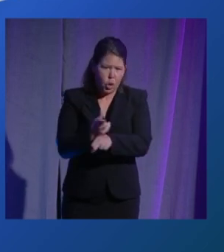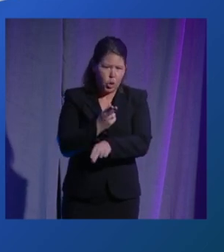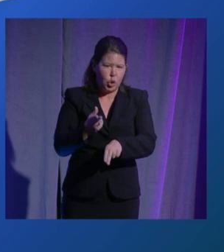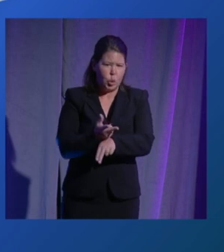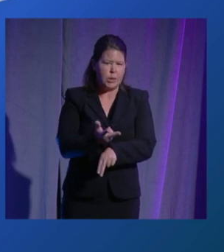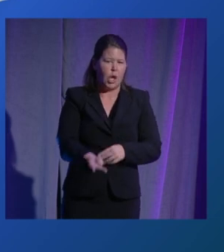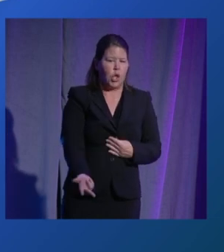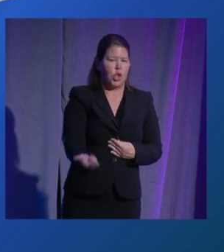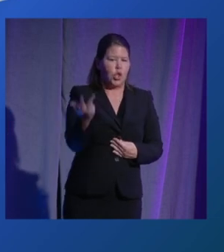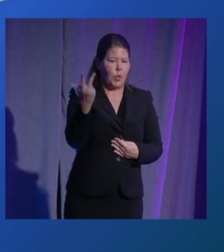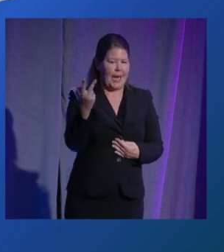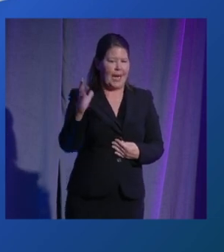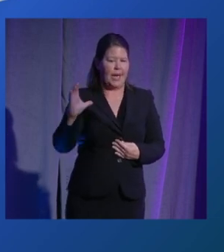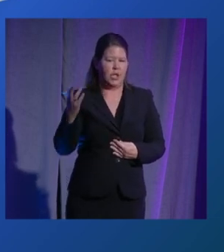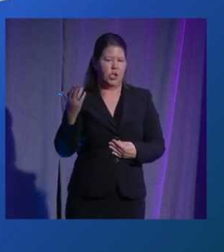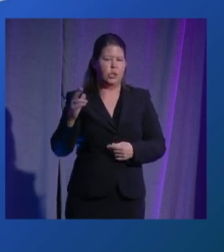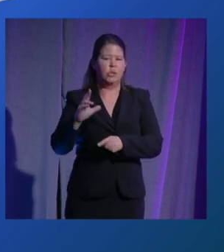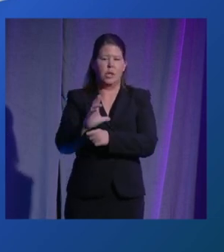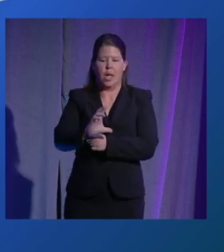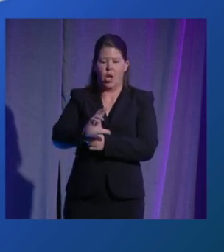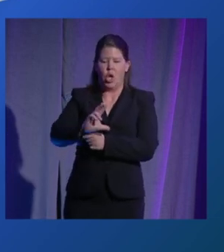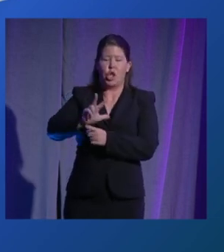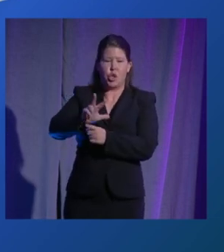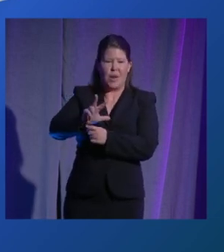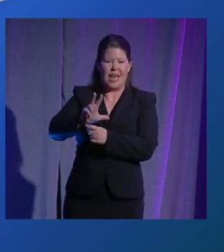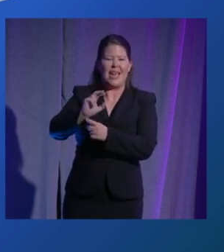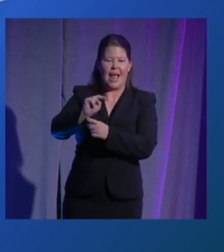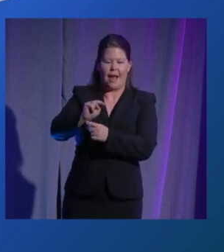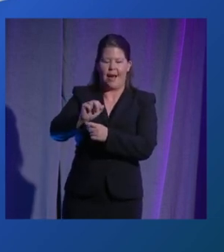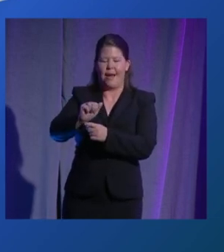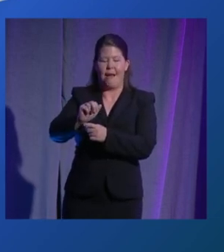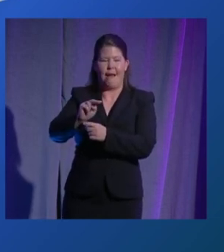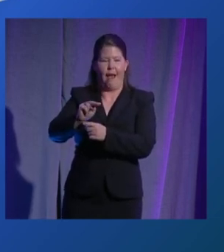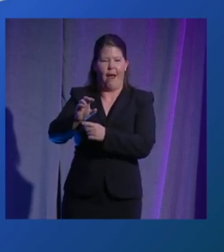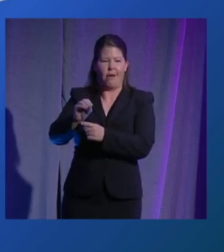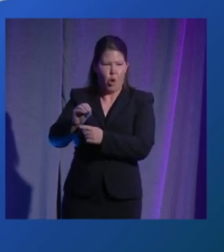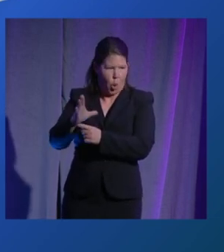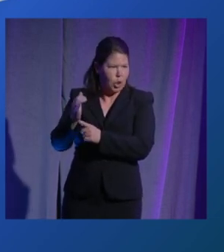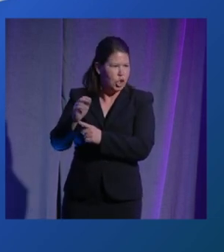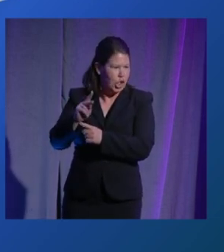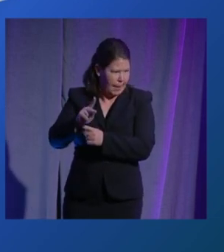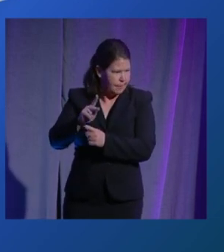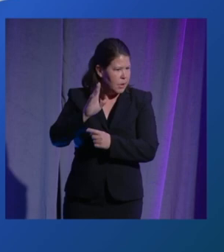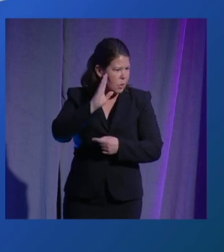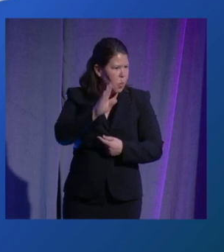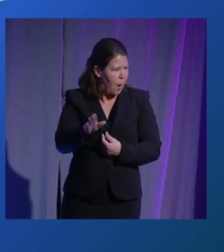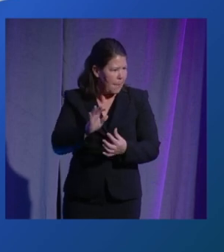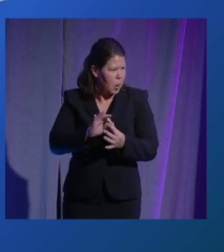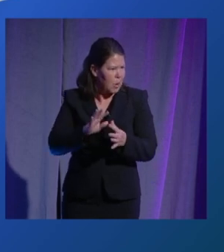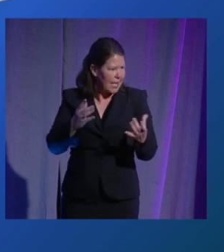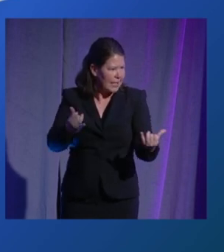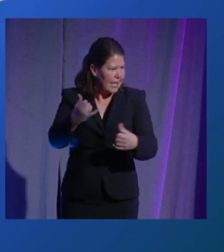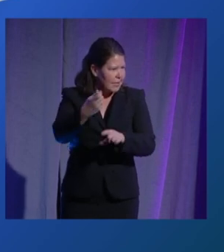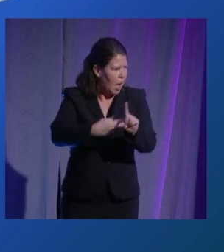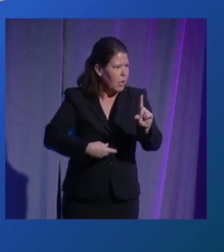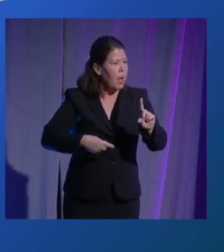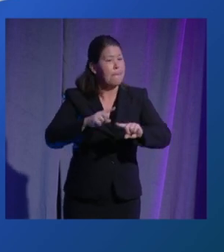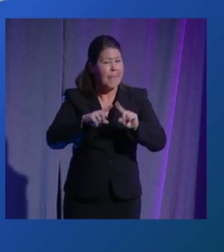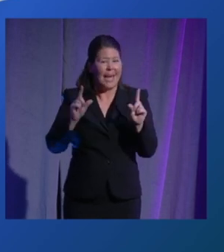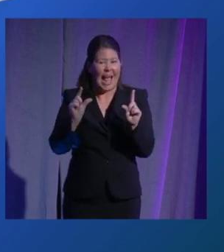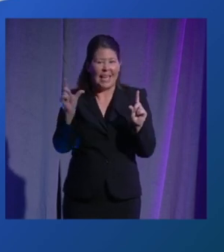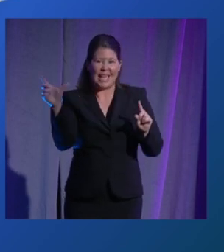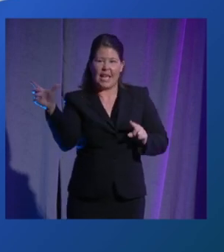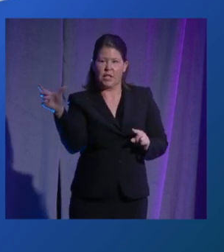as chips their features get smaller they must use less energy so that is a problem obviously there's leakages and just